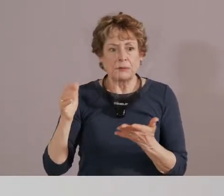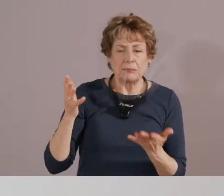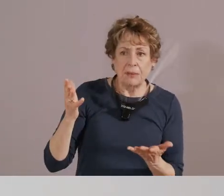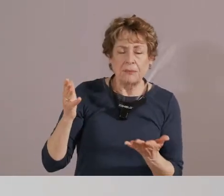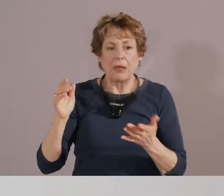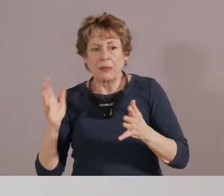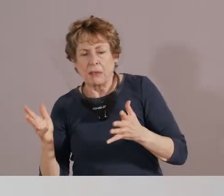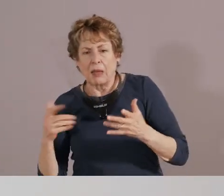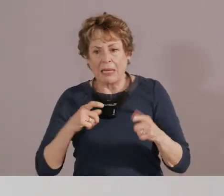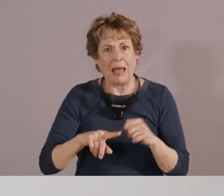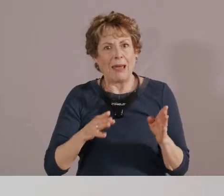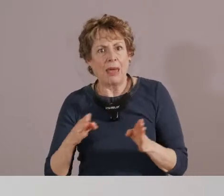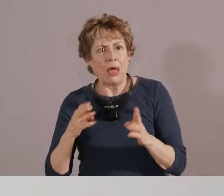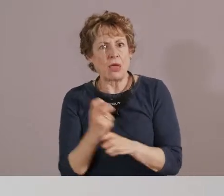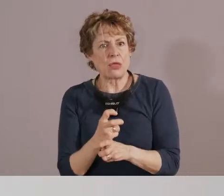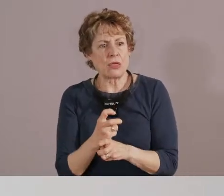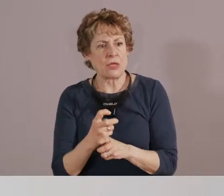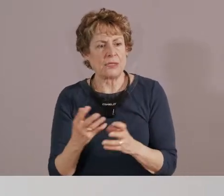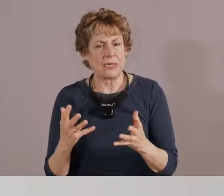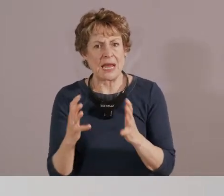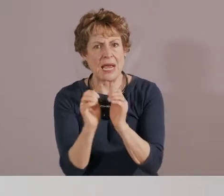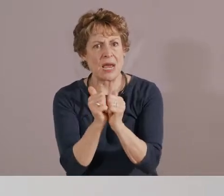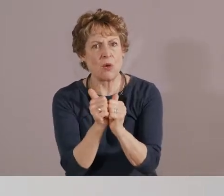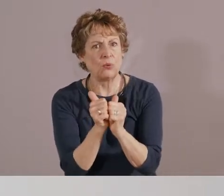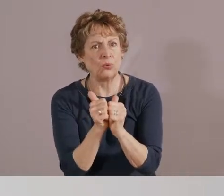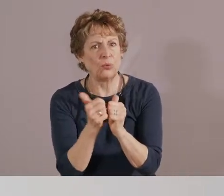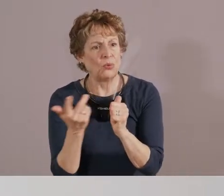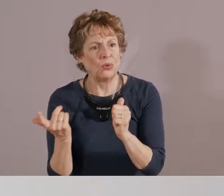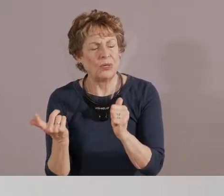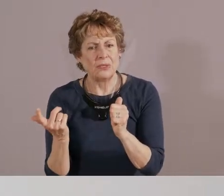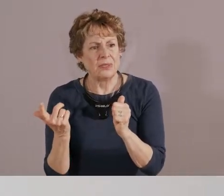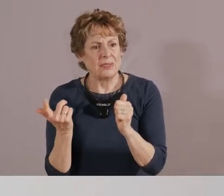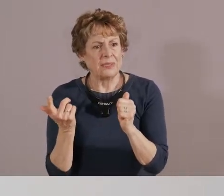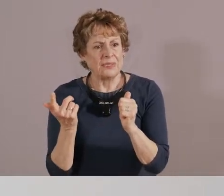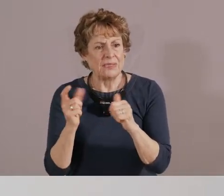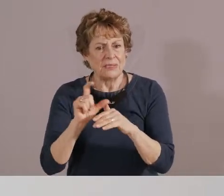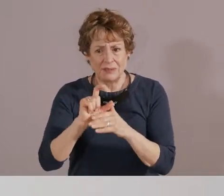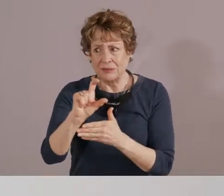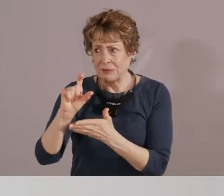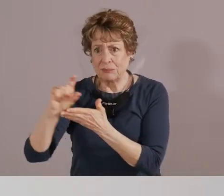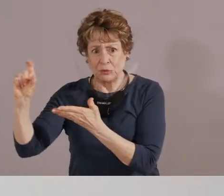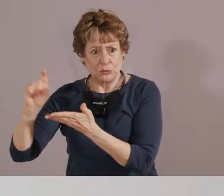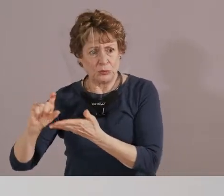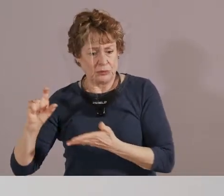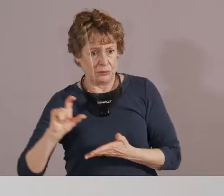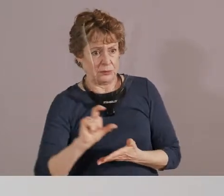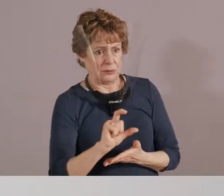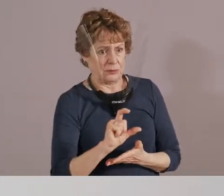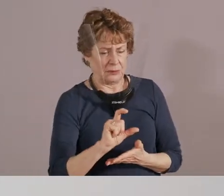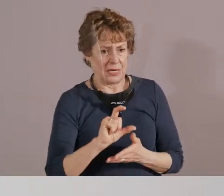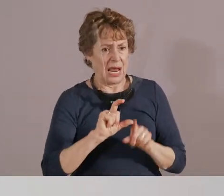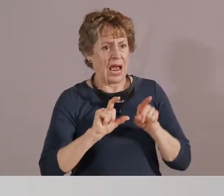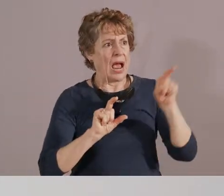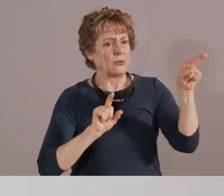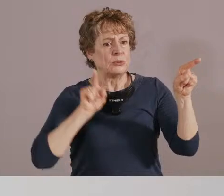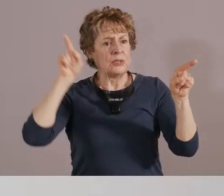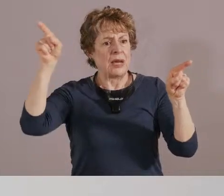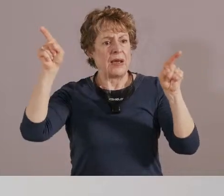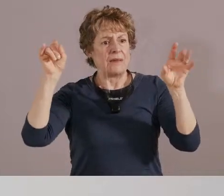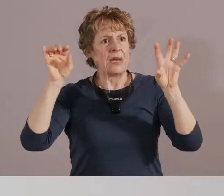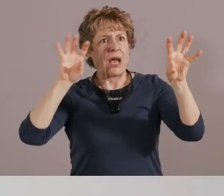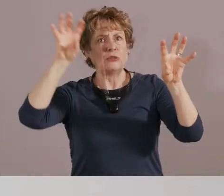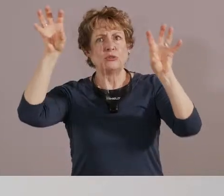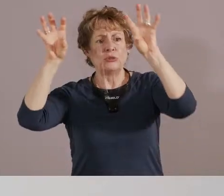to make the distribution into the counties outside of Maricopa County, outside of Phoenix, more equitable? So we